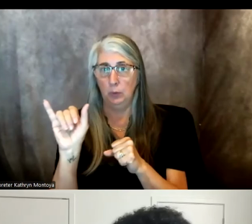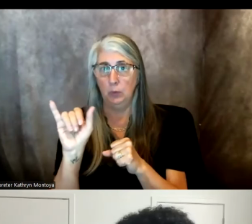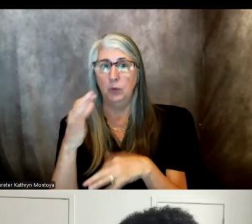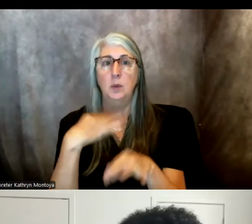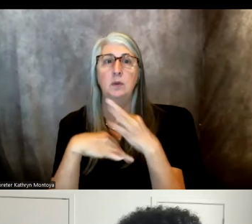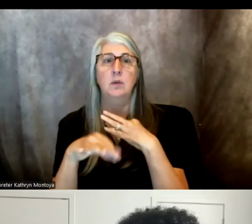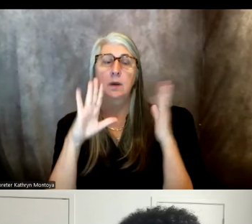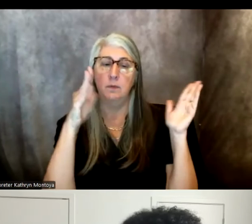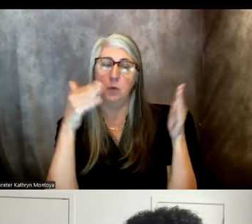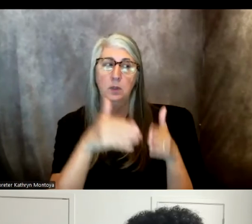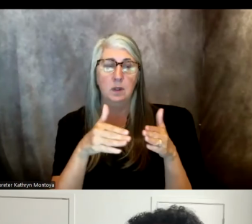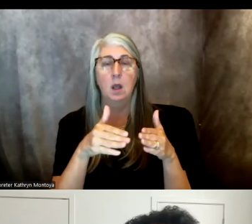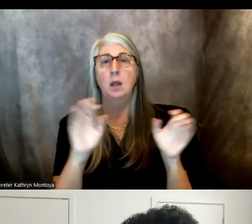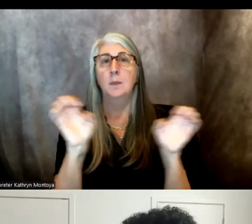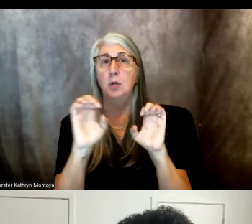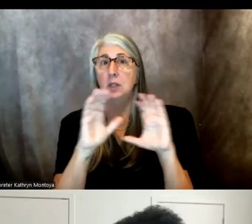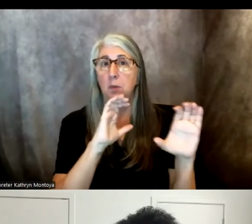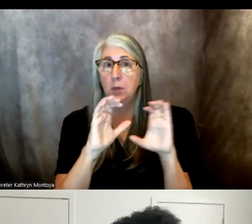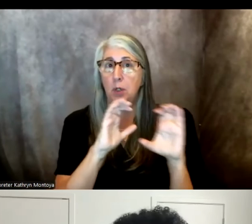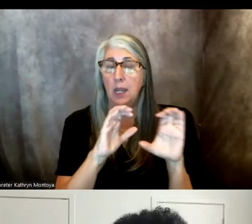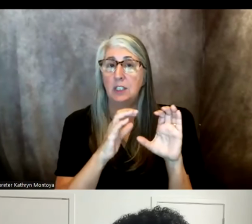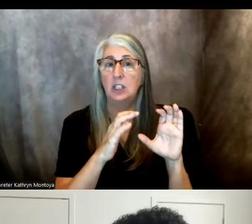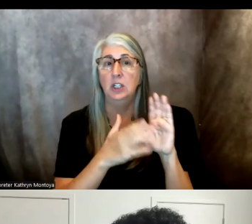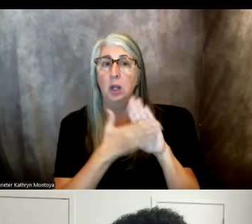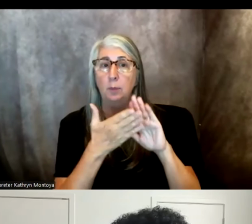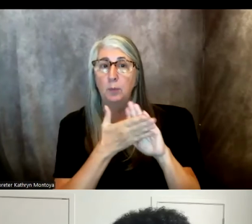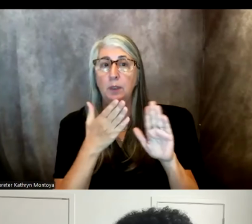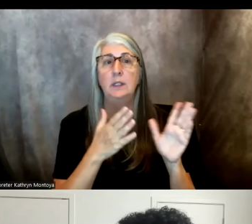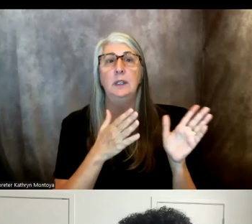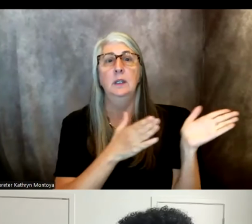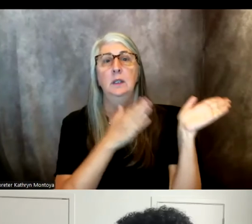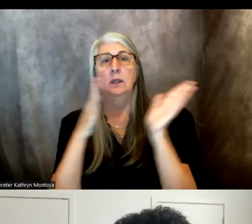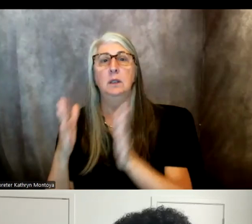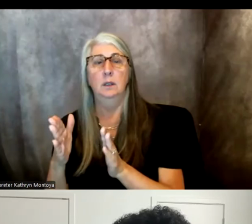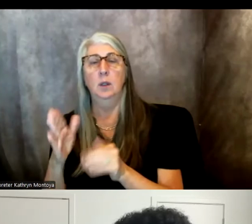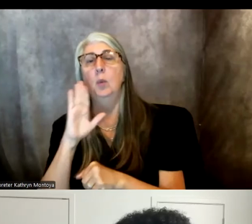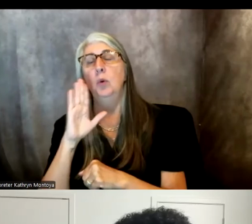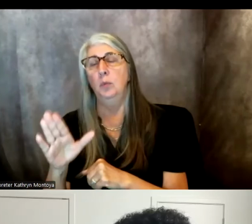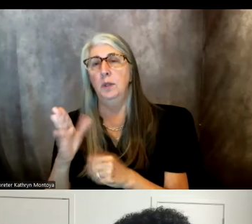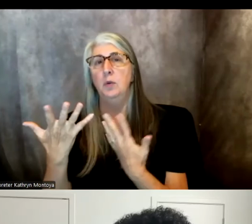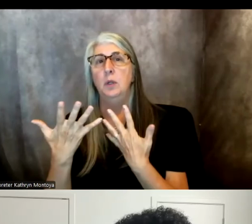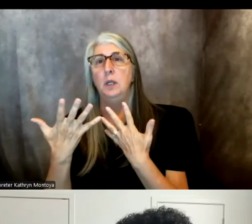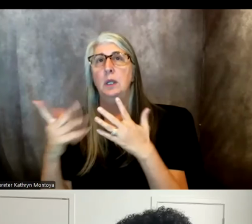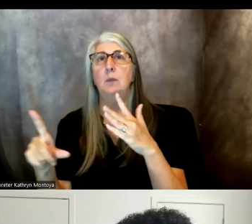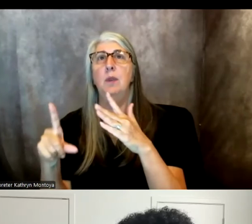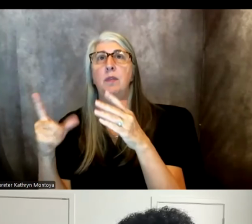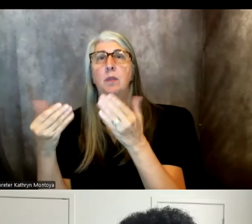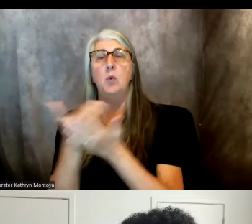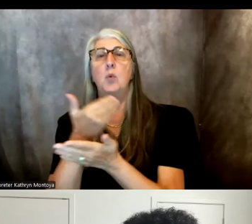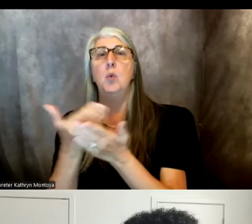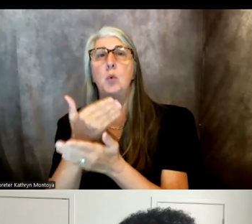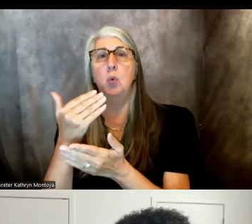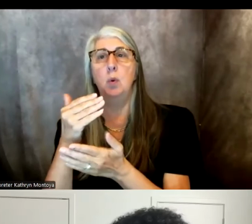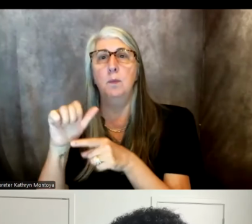on emergency communications interoperability, we'll base it on emerging knowledge and best practices around